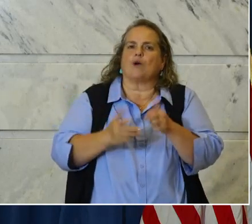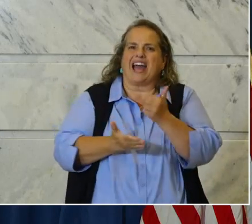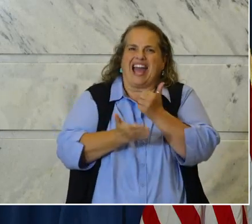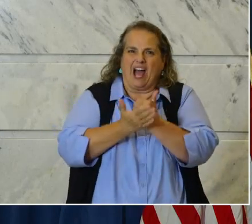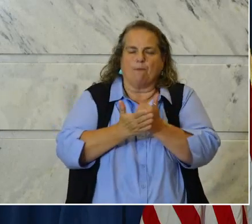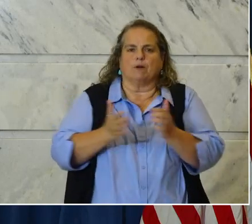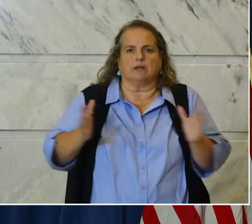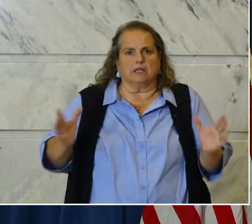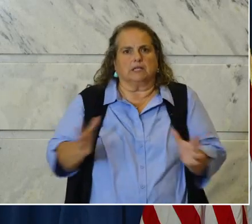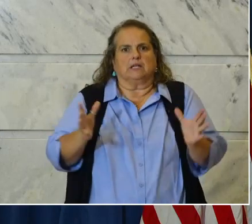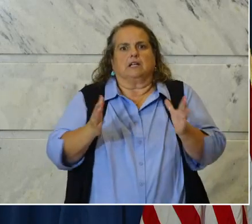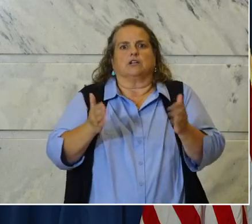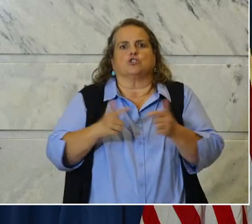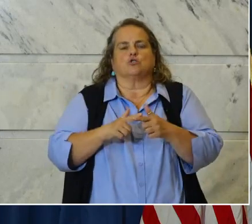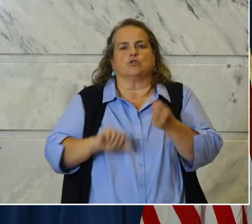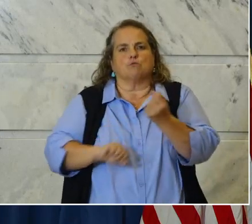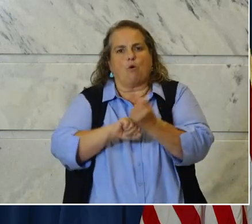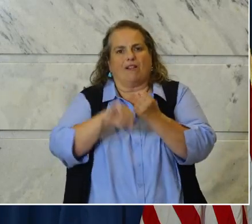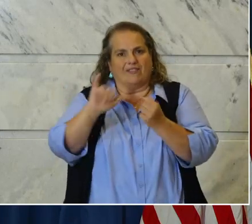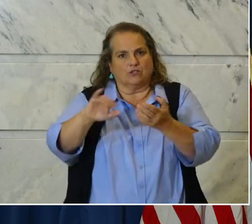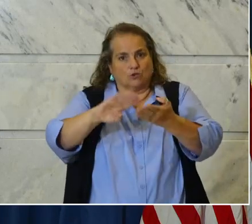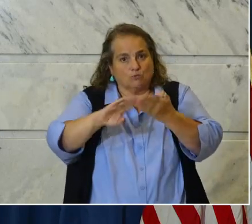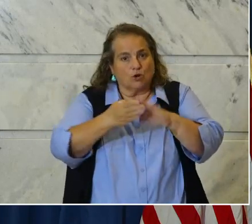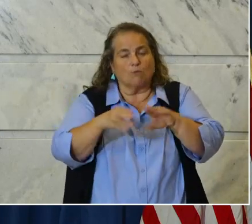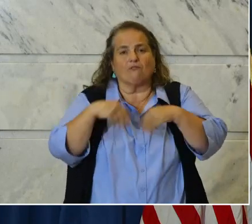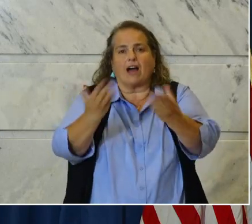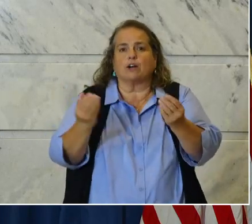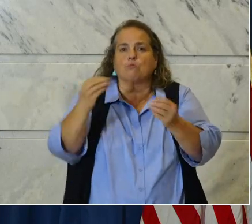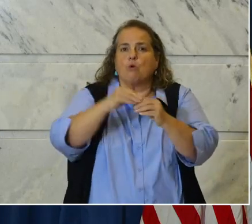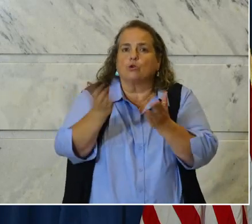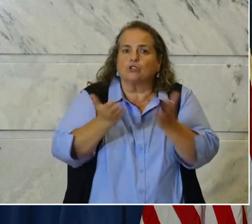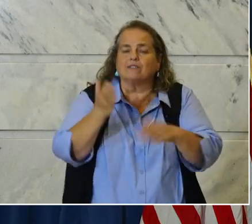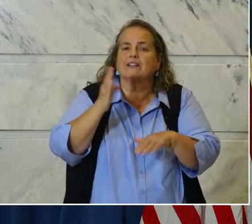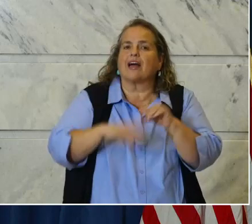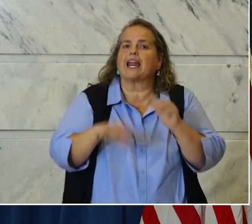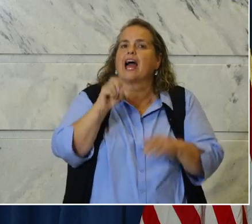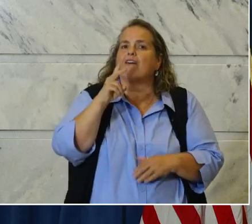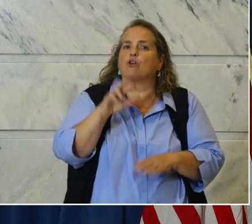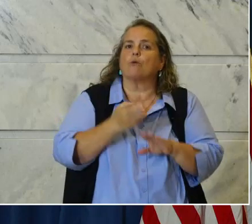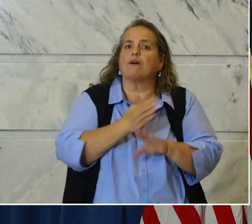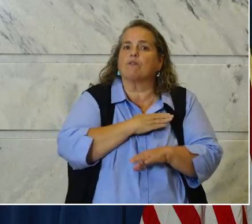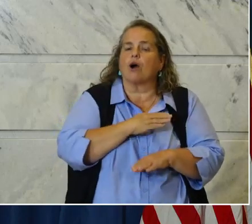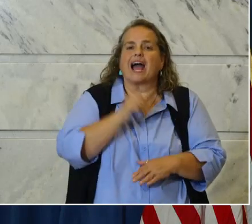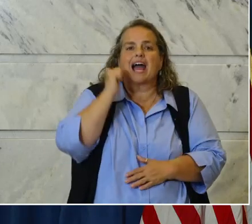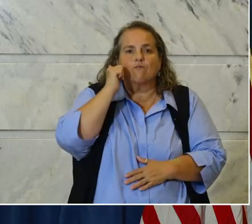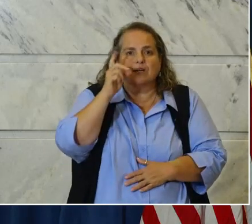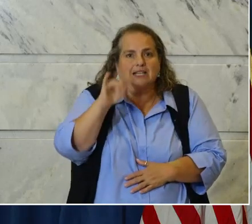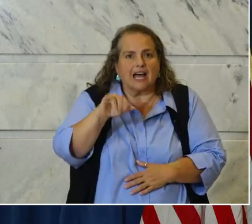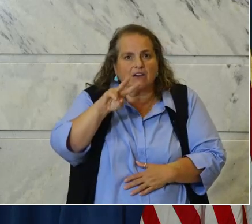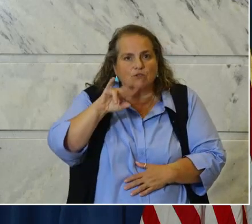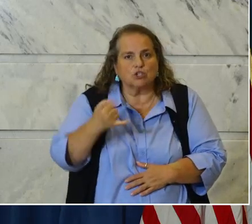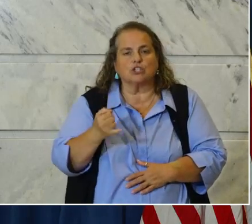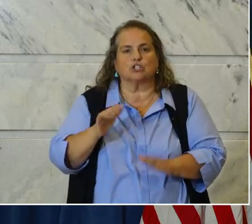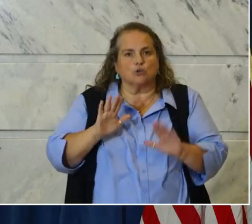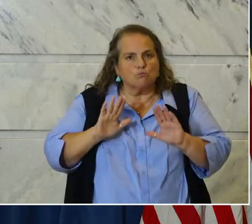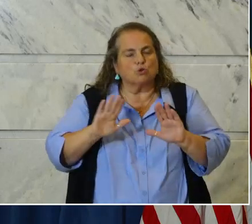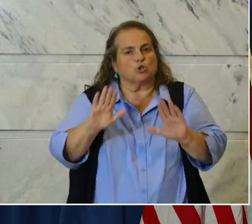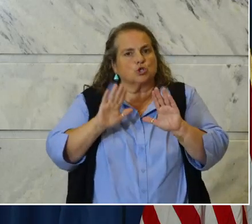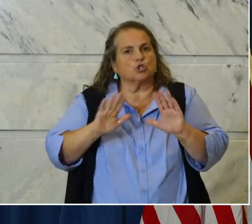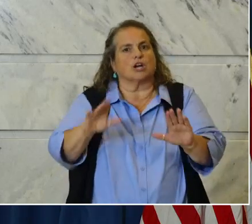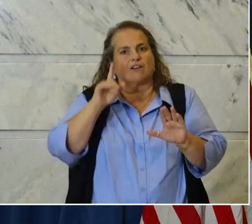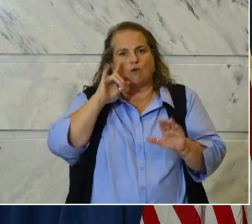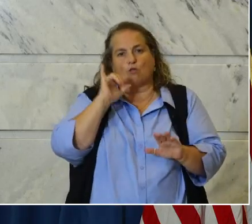this community forward, to provide more services than ever before. Every day, Virginia is pushing for those